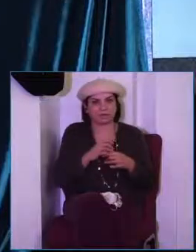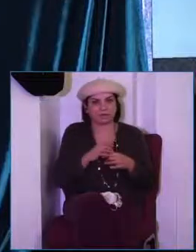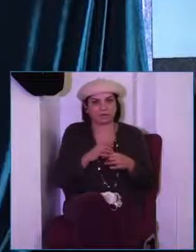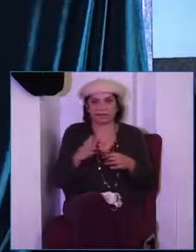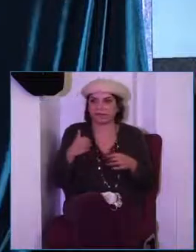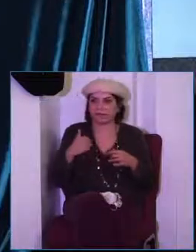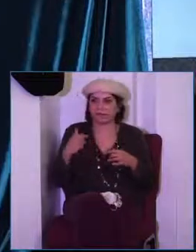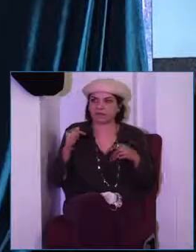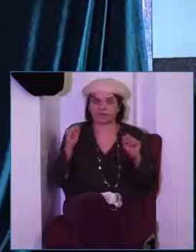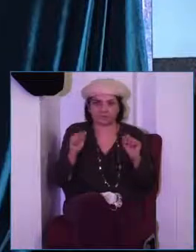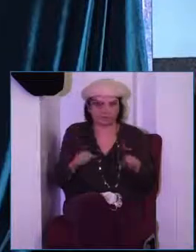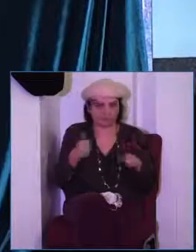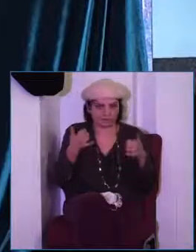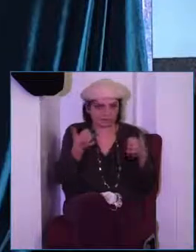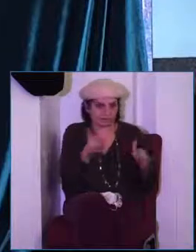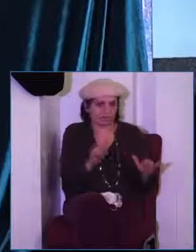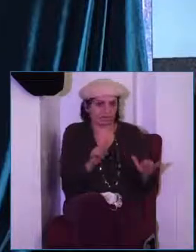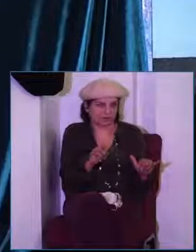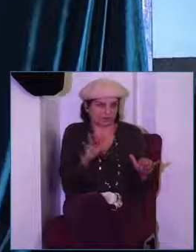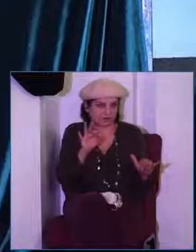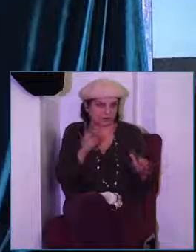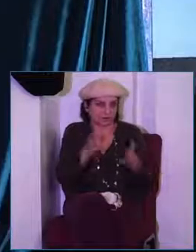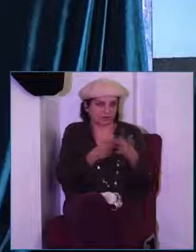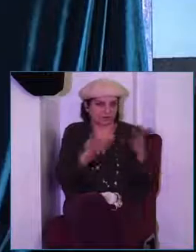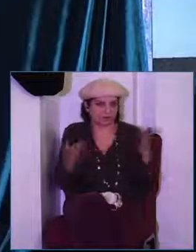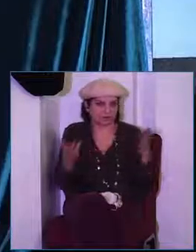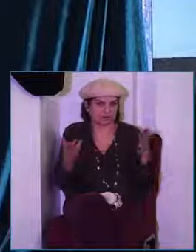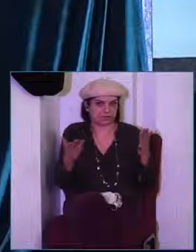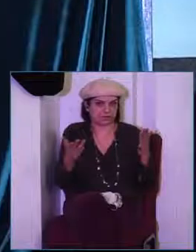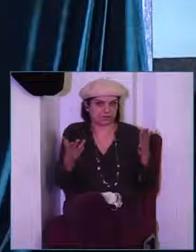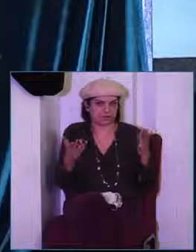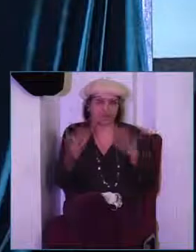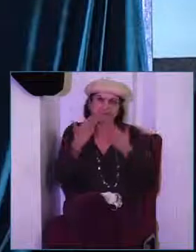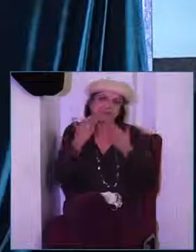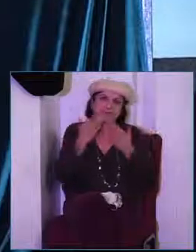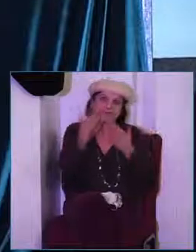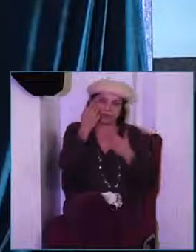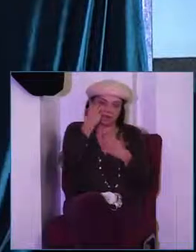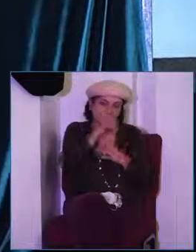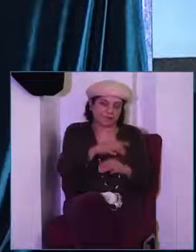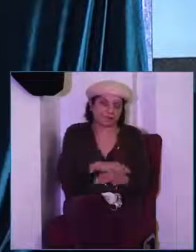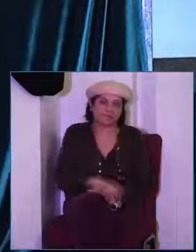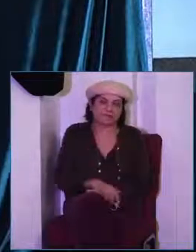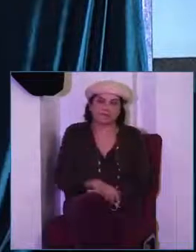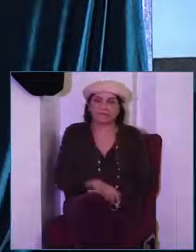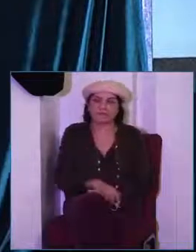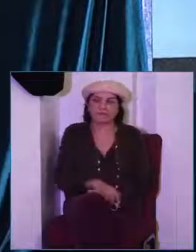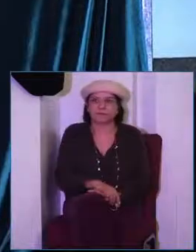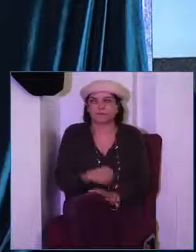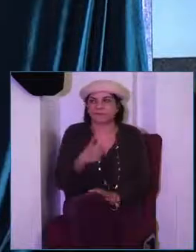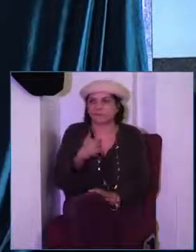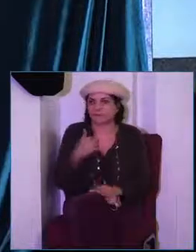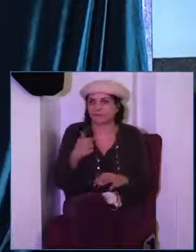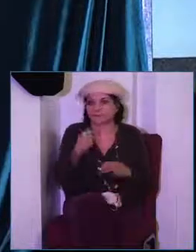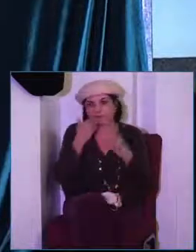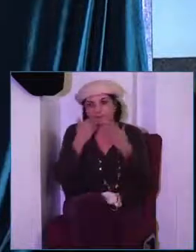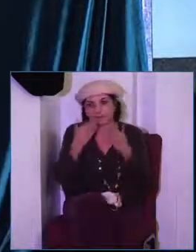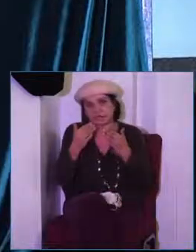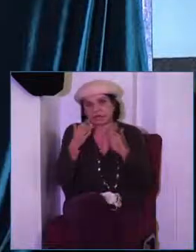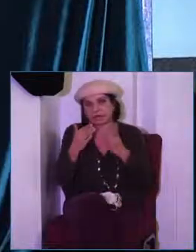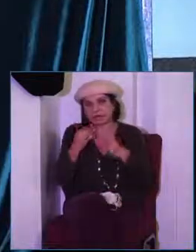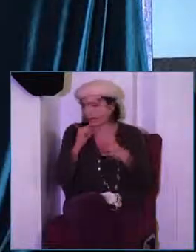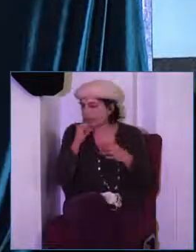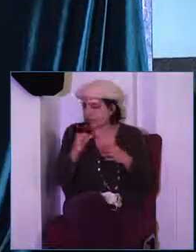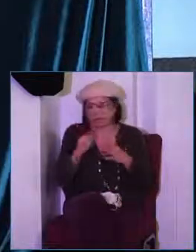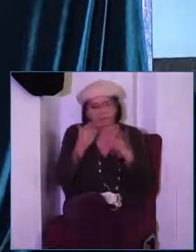I can still find something to be thankful for. I'm thankful. I'm not